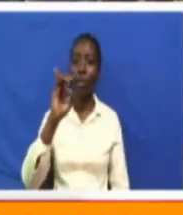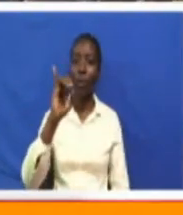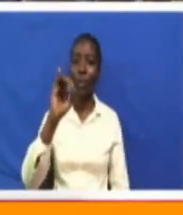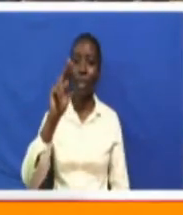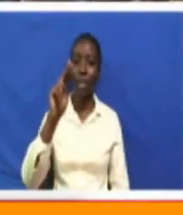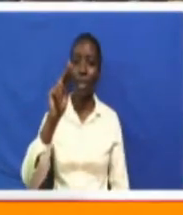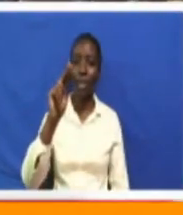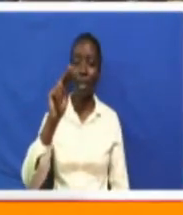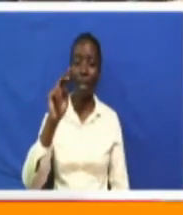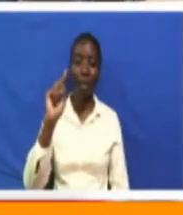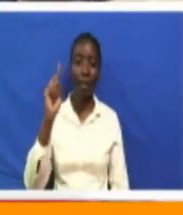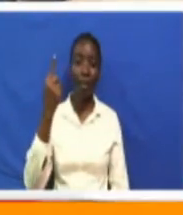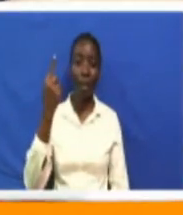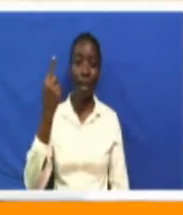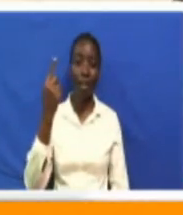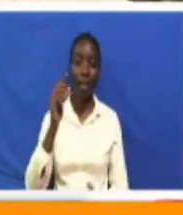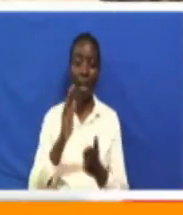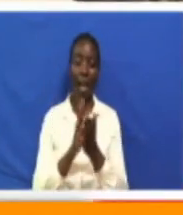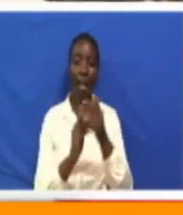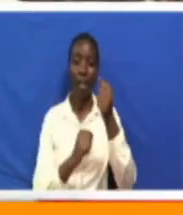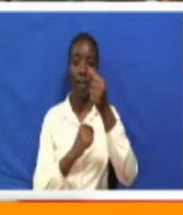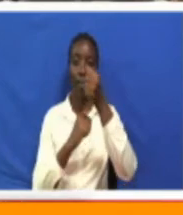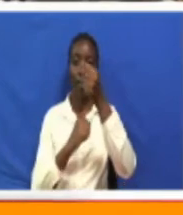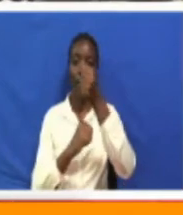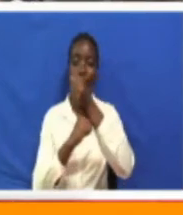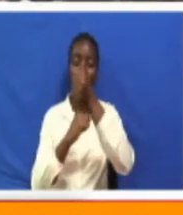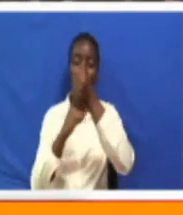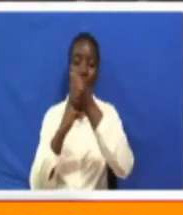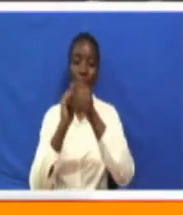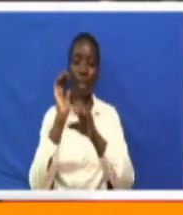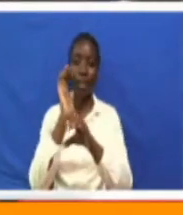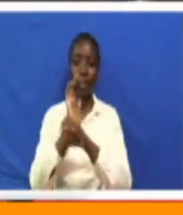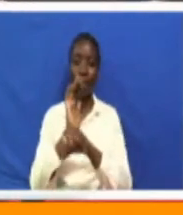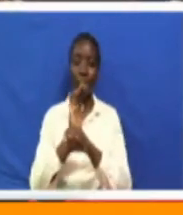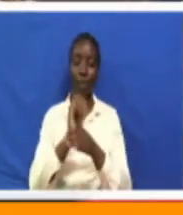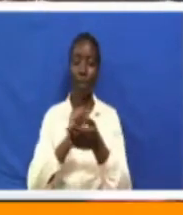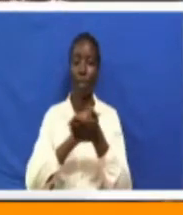the first and the founder father in charge